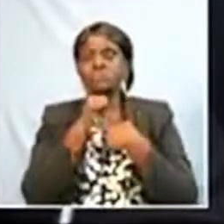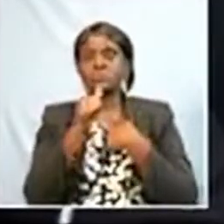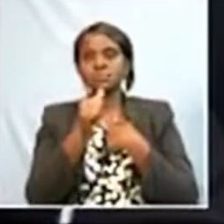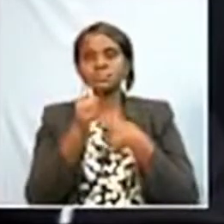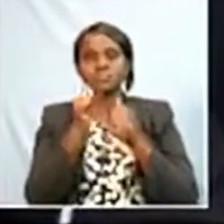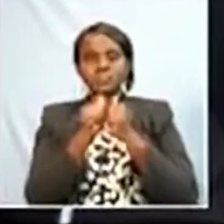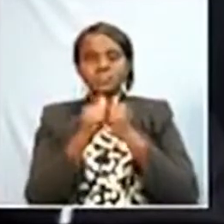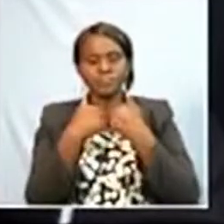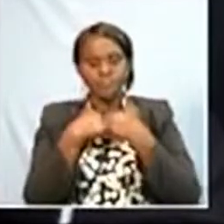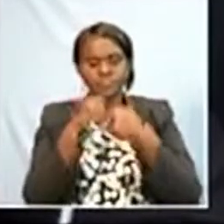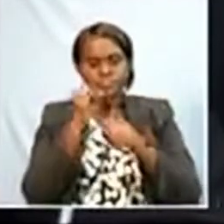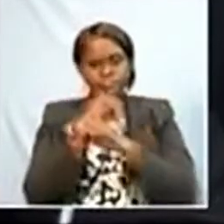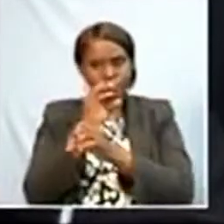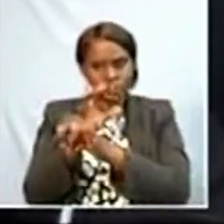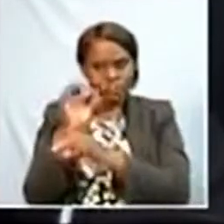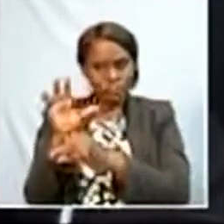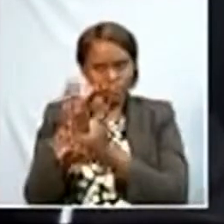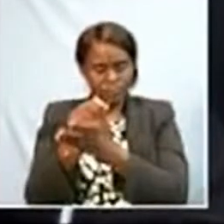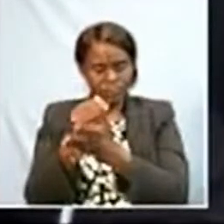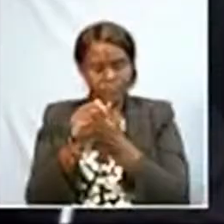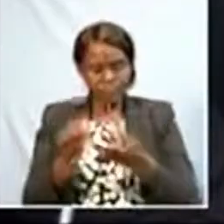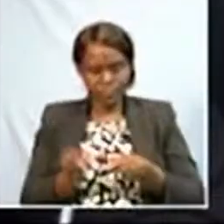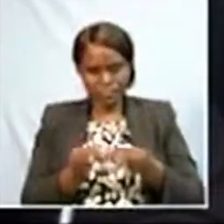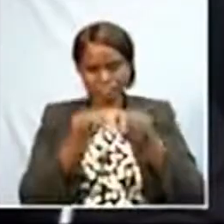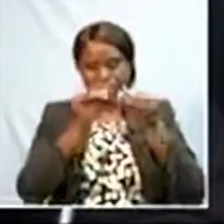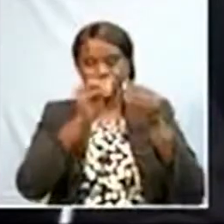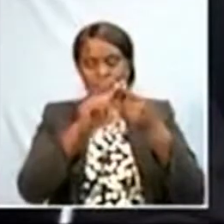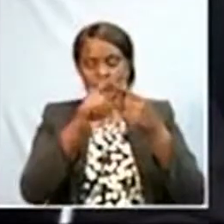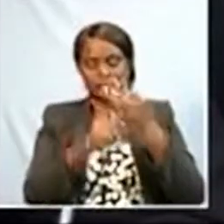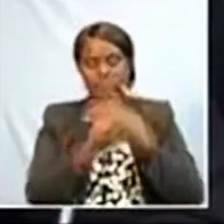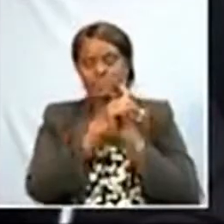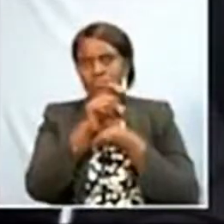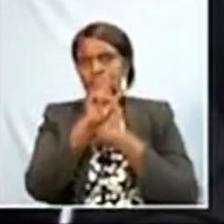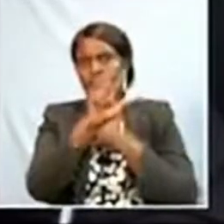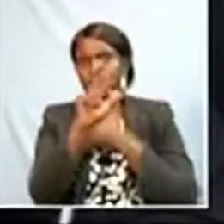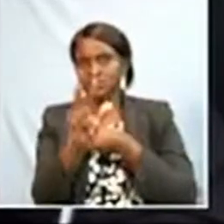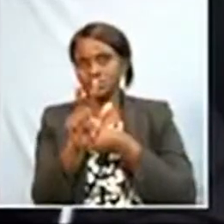had available funds amounting to